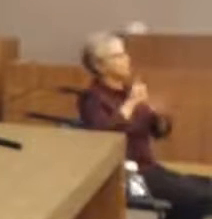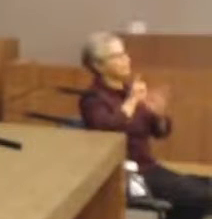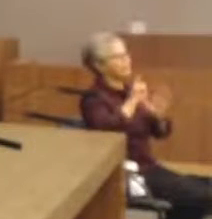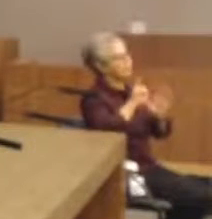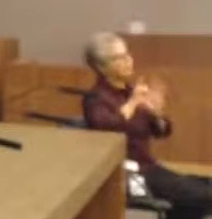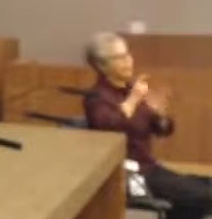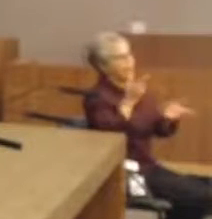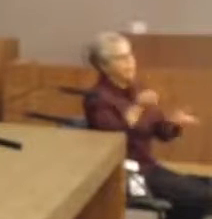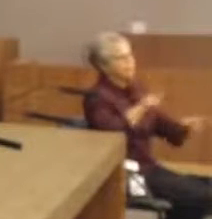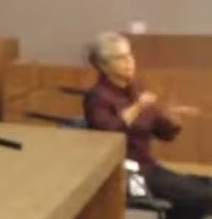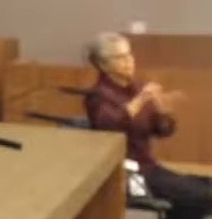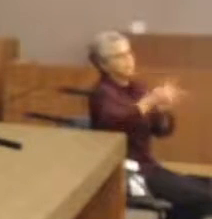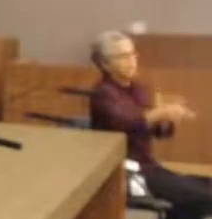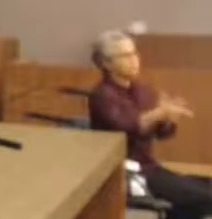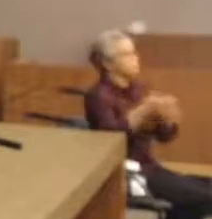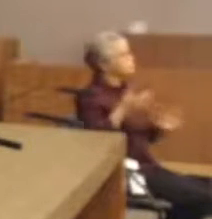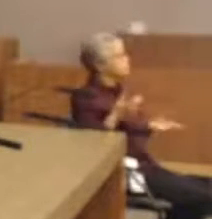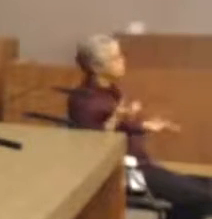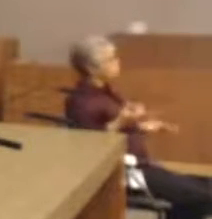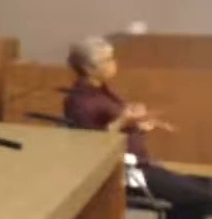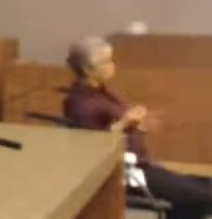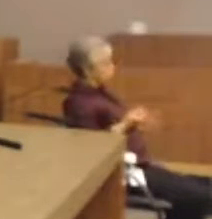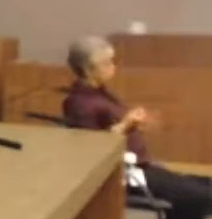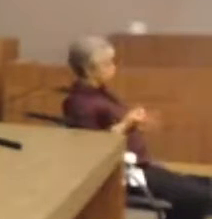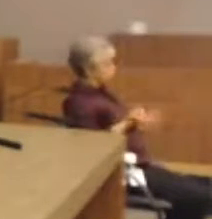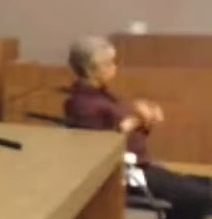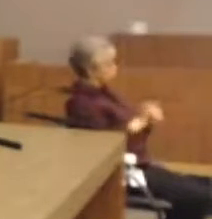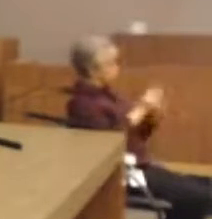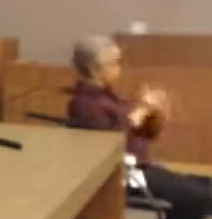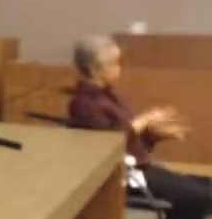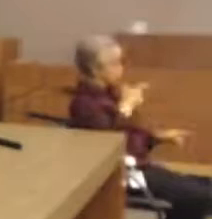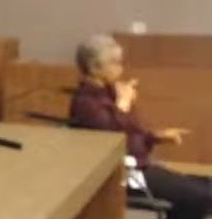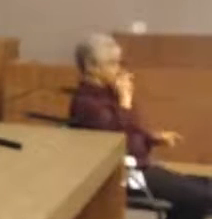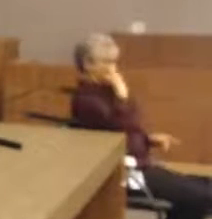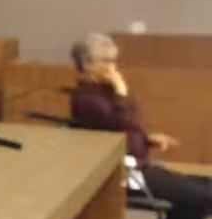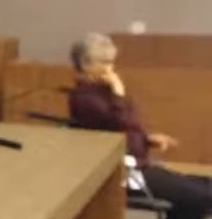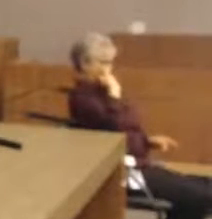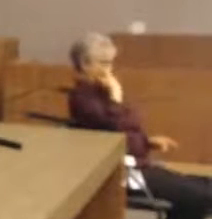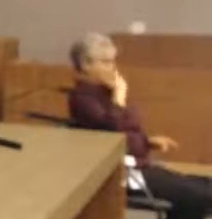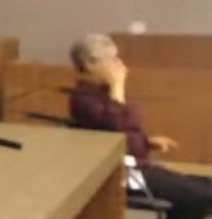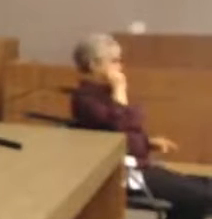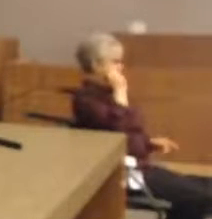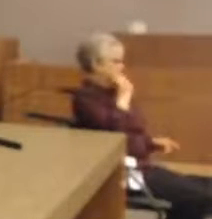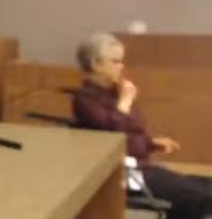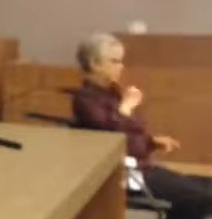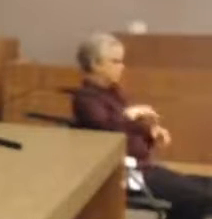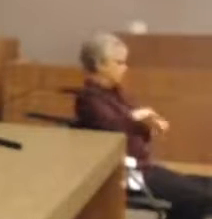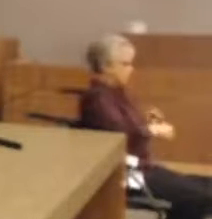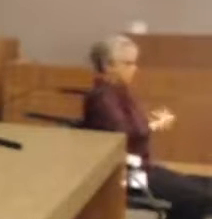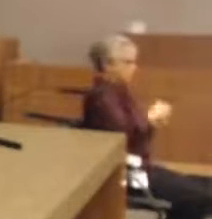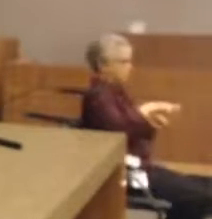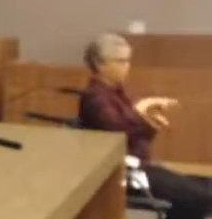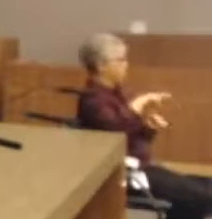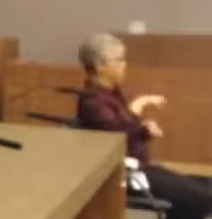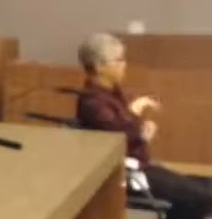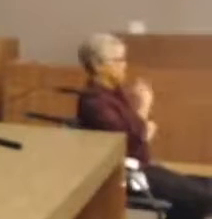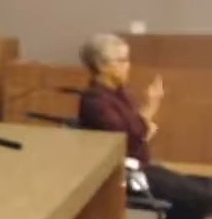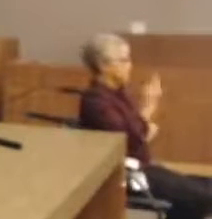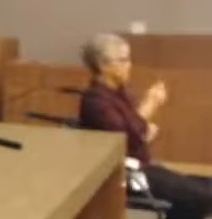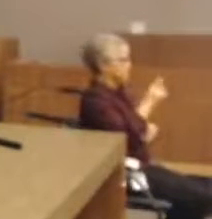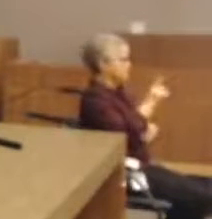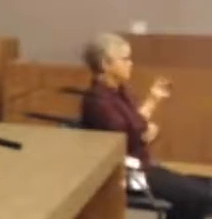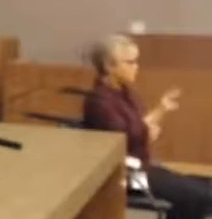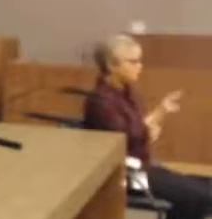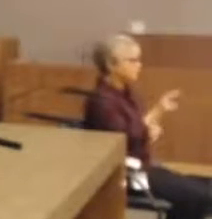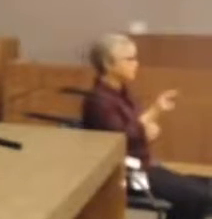or exploitation or domestic violence? We rush in and we want all the information immediately, right as the crime has happened, right? It's actually